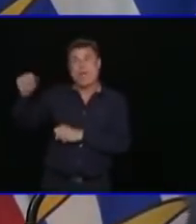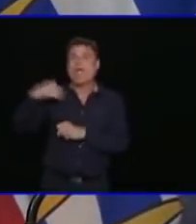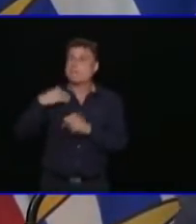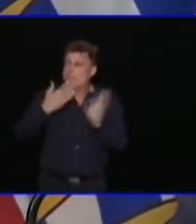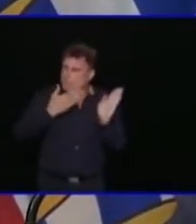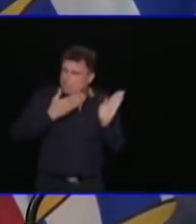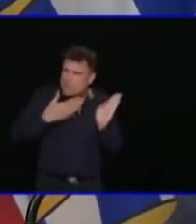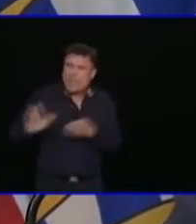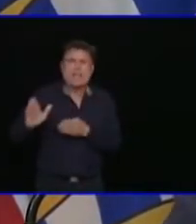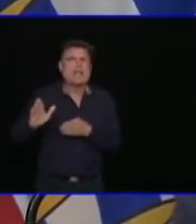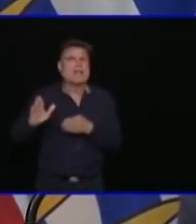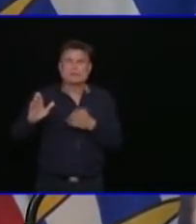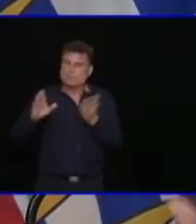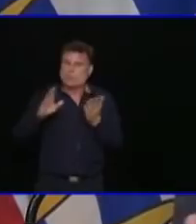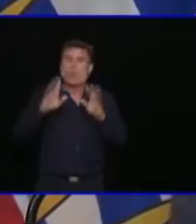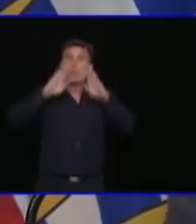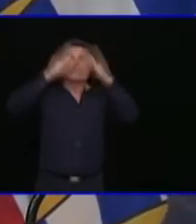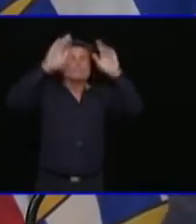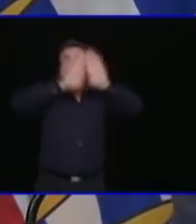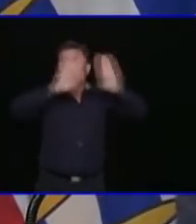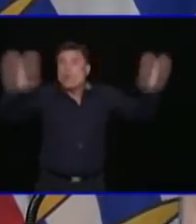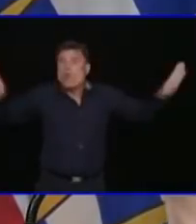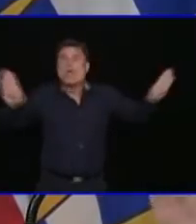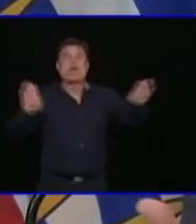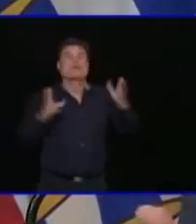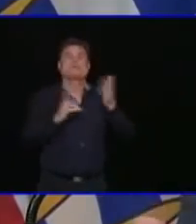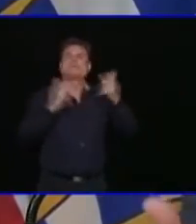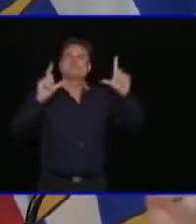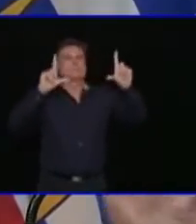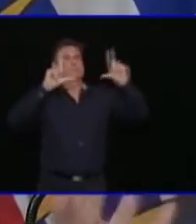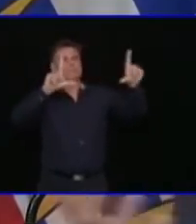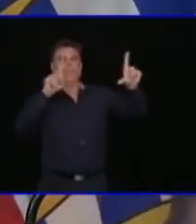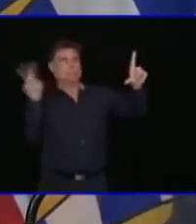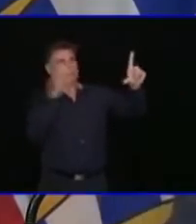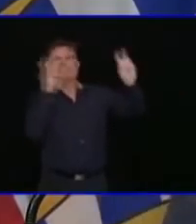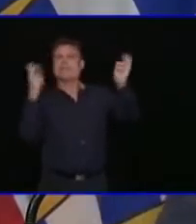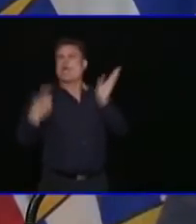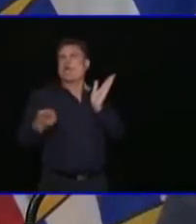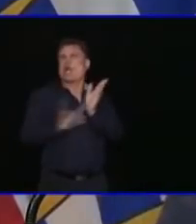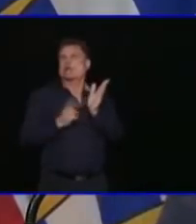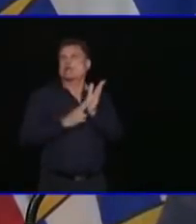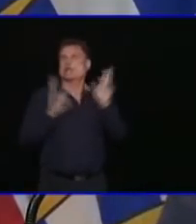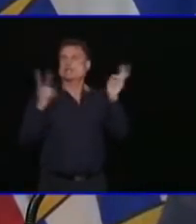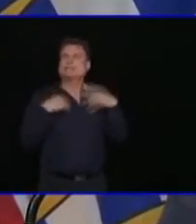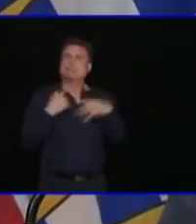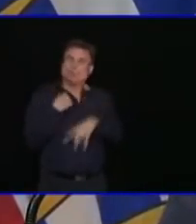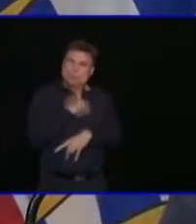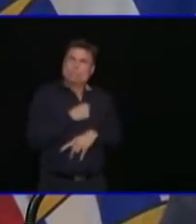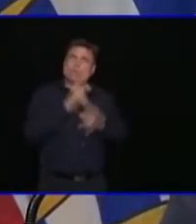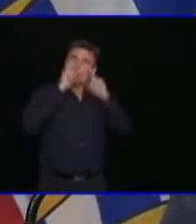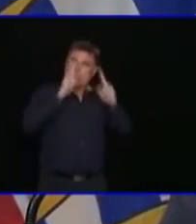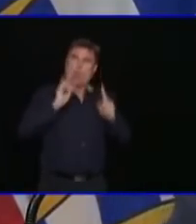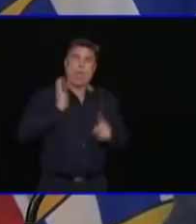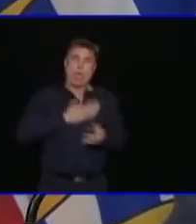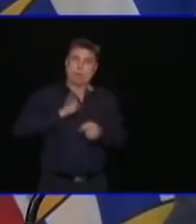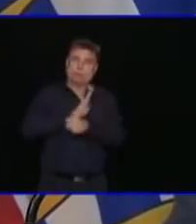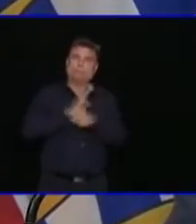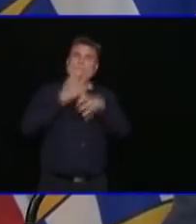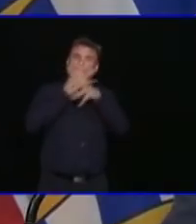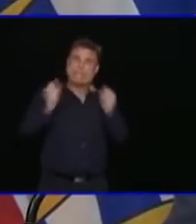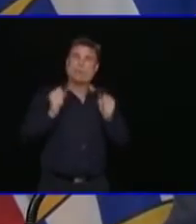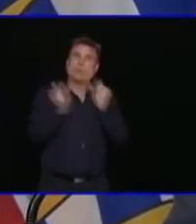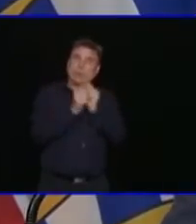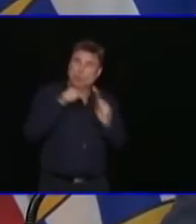thing happened. The people were concerned, the employees were concerned, and they went back to following a safety plan. Now